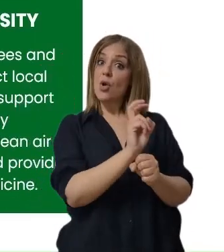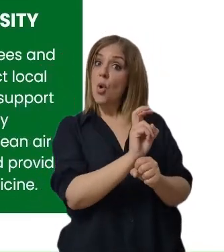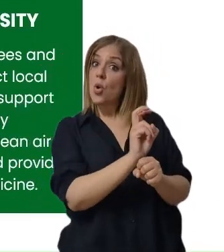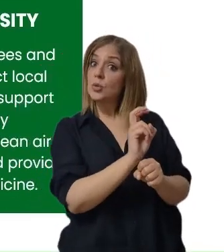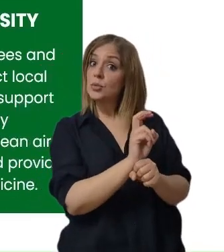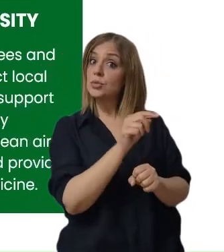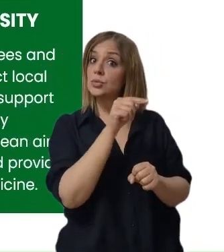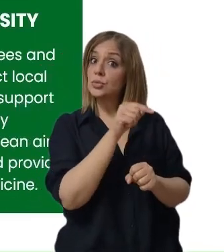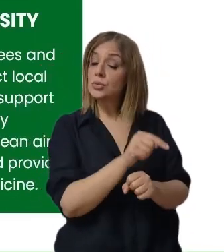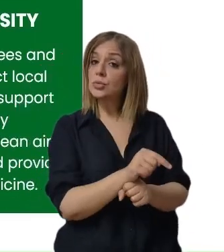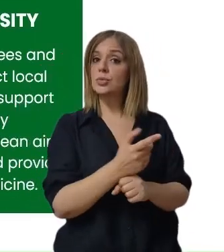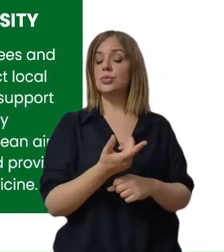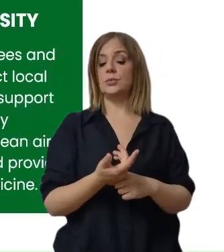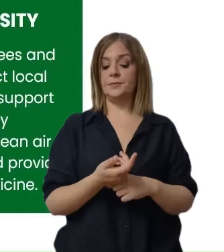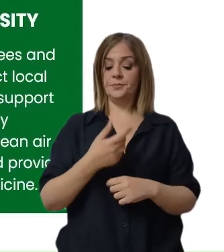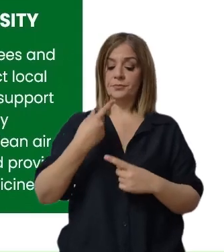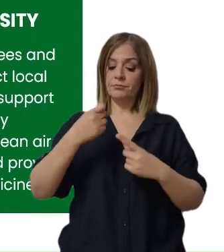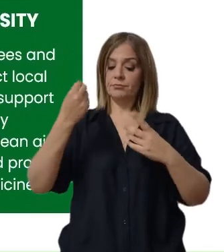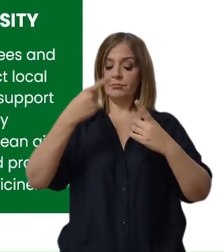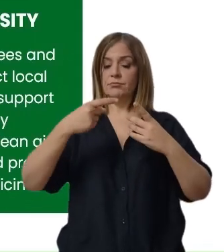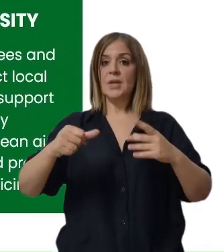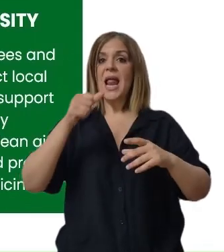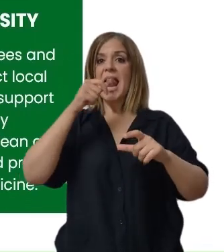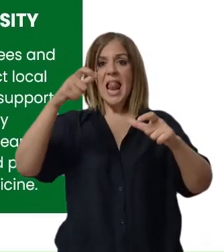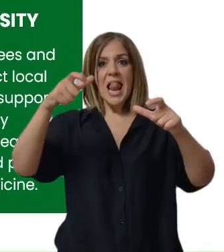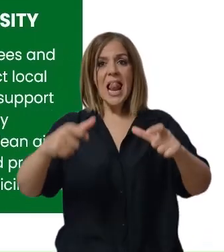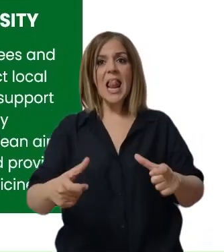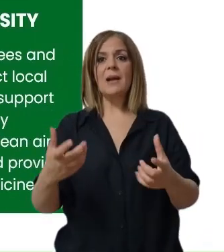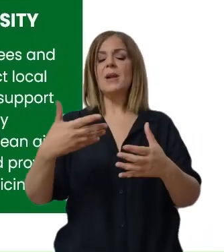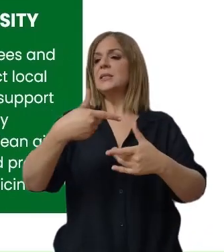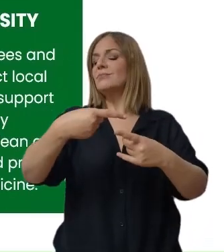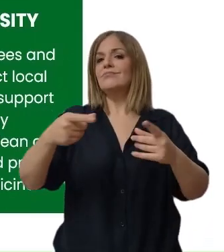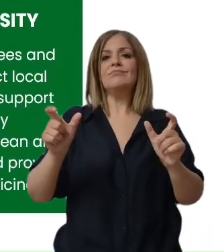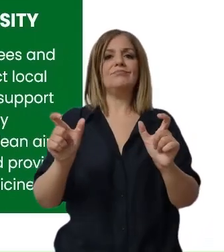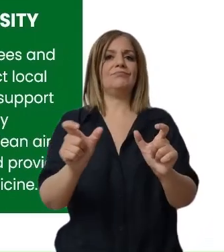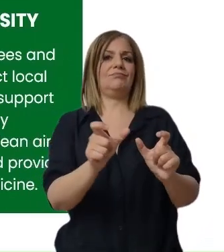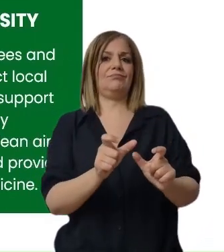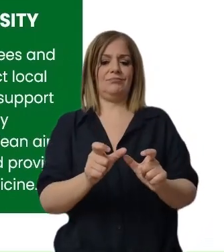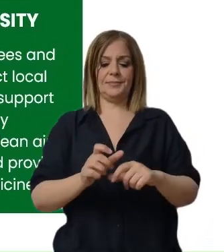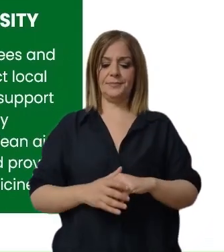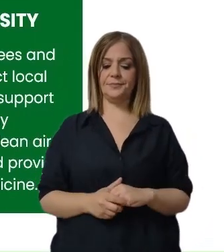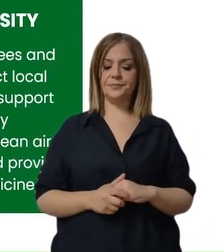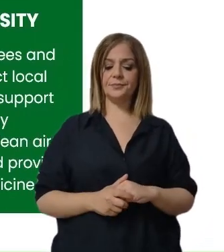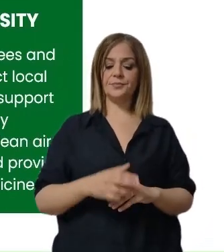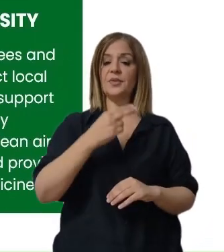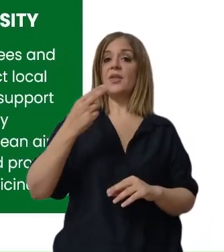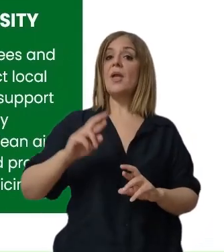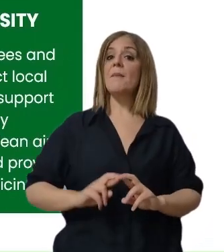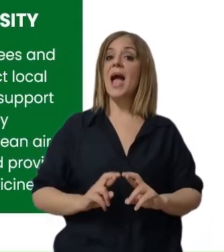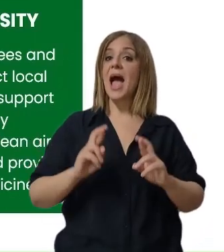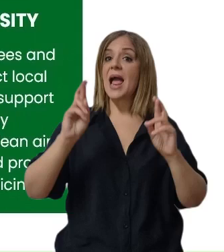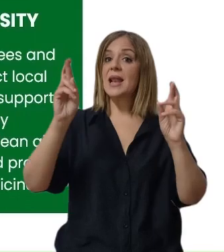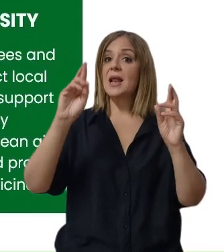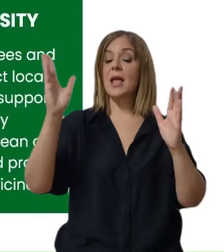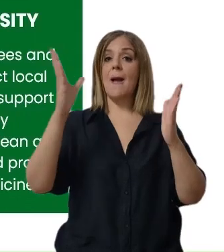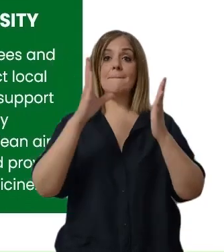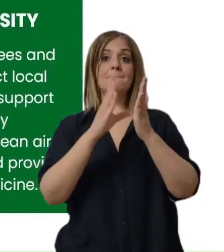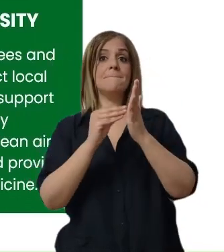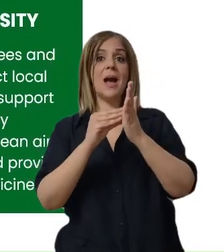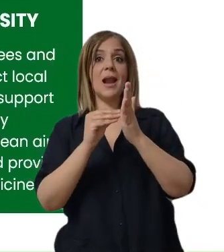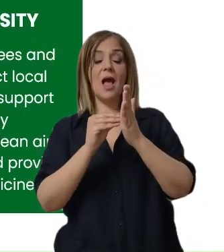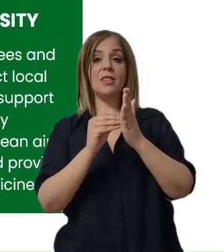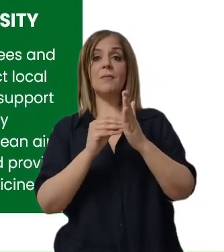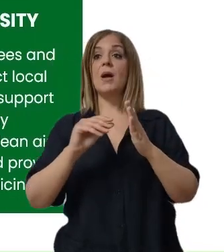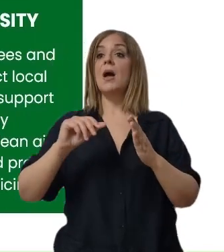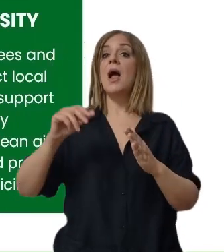reduce stress on rivers, lakes, and general ecosystems. About energy, some examples that we can do is